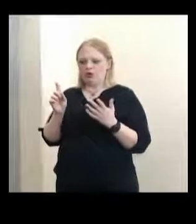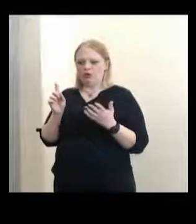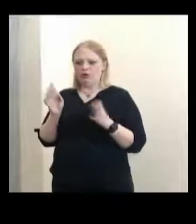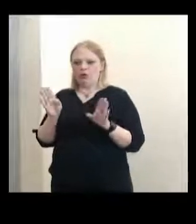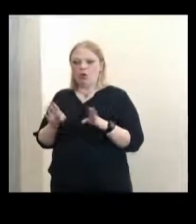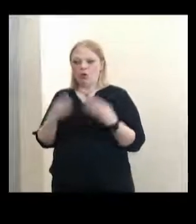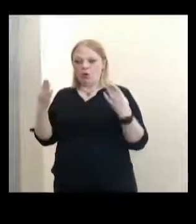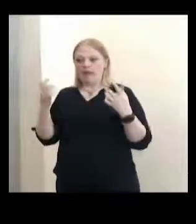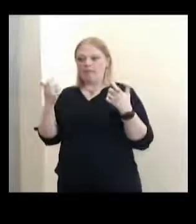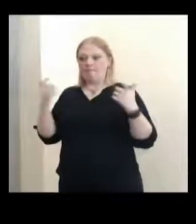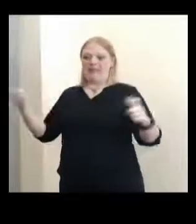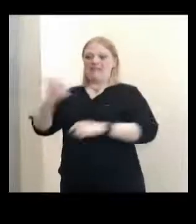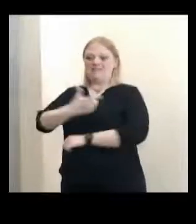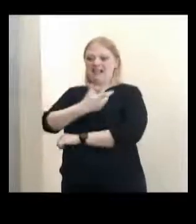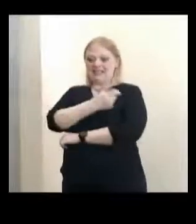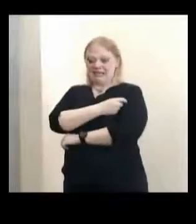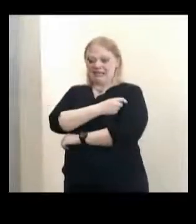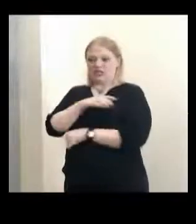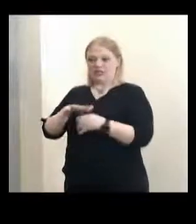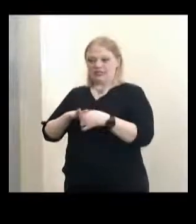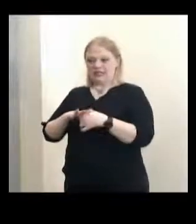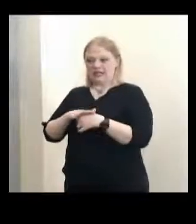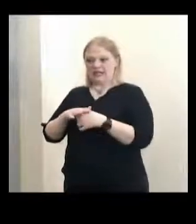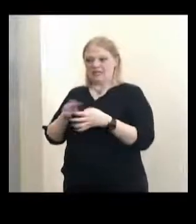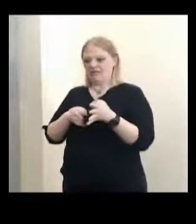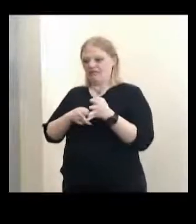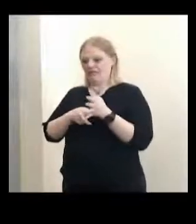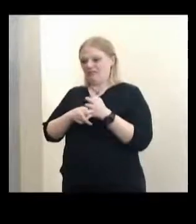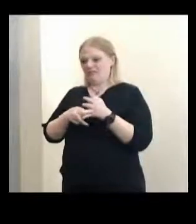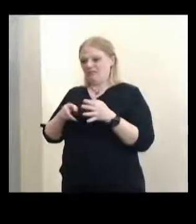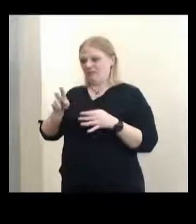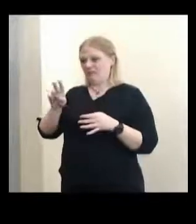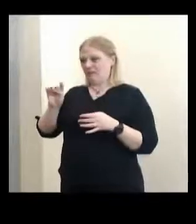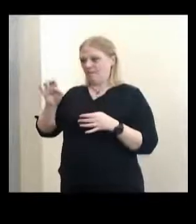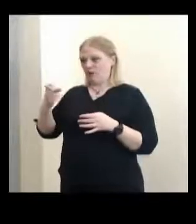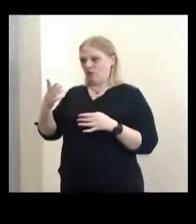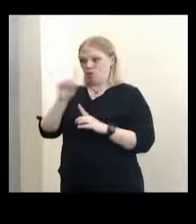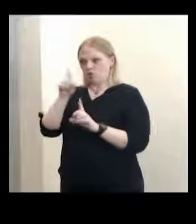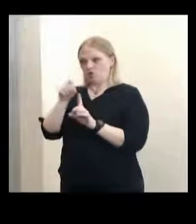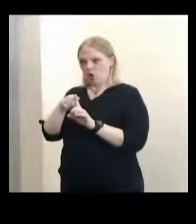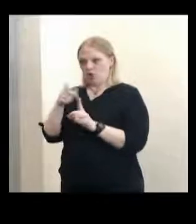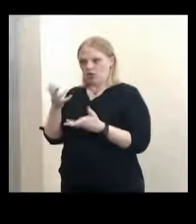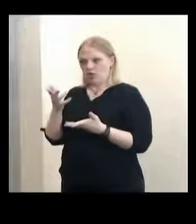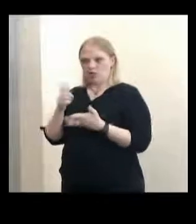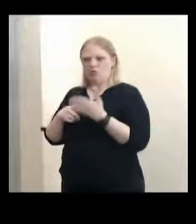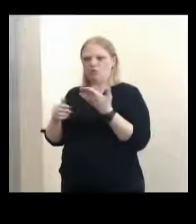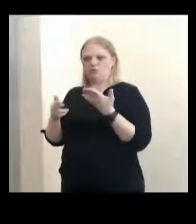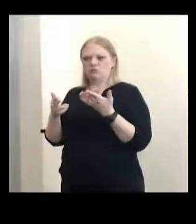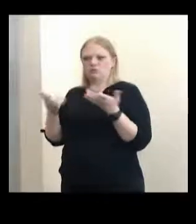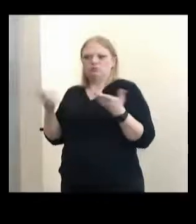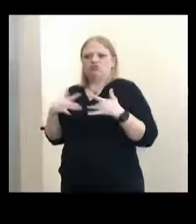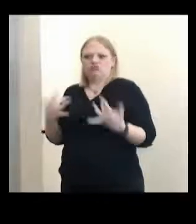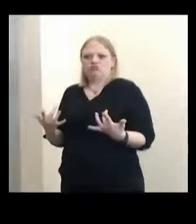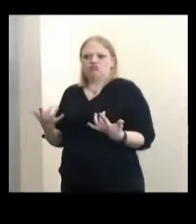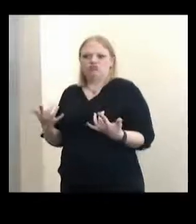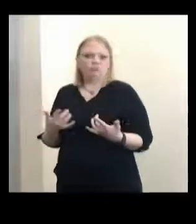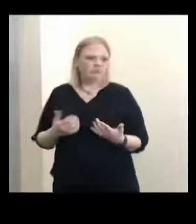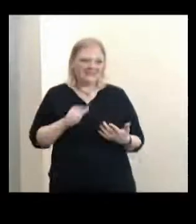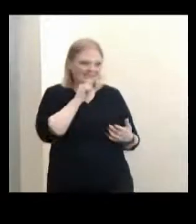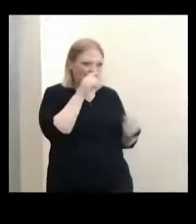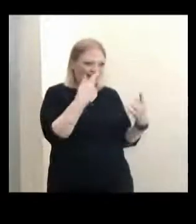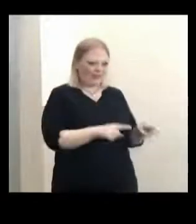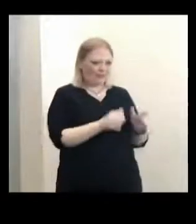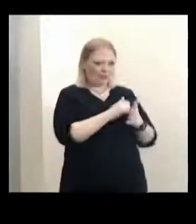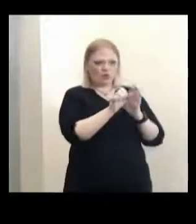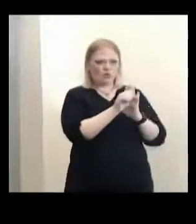opening a mass vaccination site by the end of March was your target. What's the status with that? It's not happening. New York State